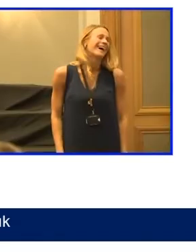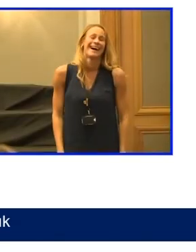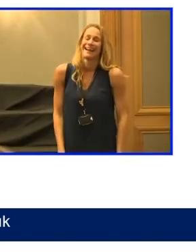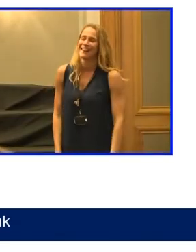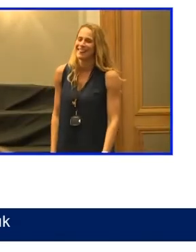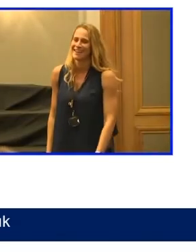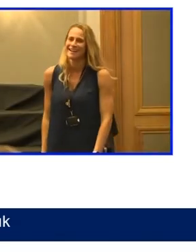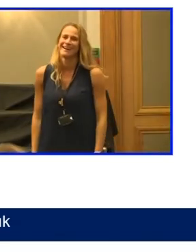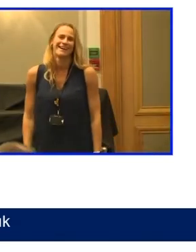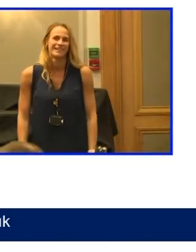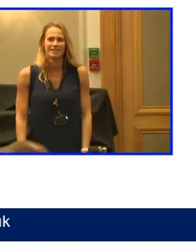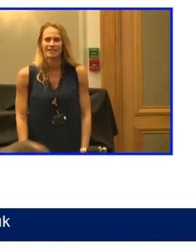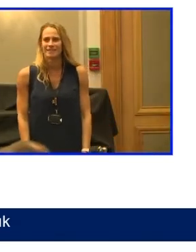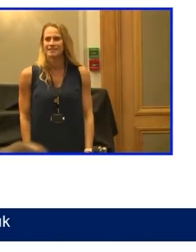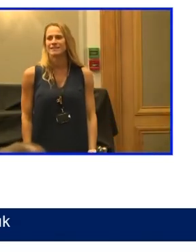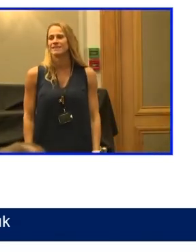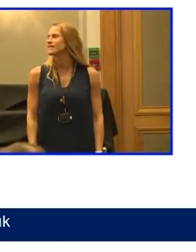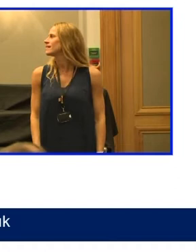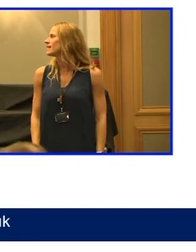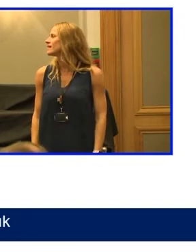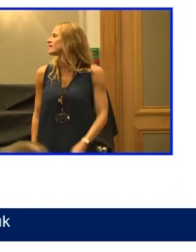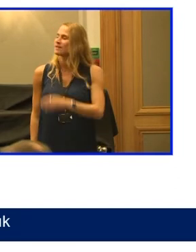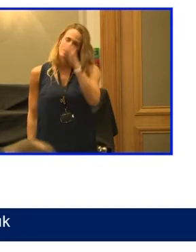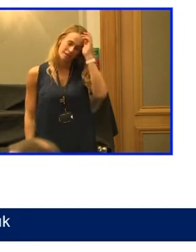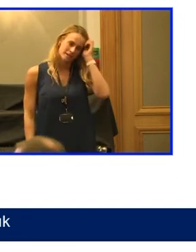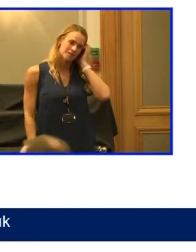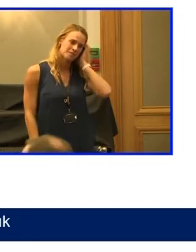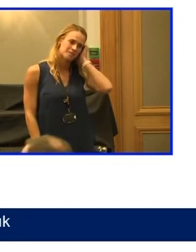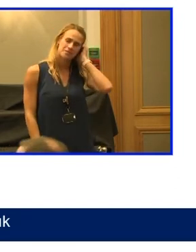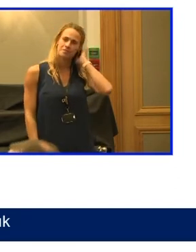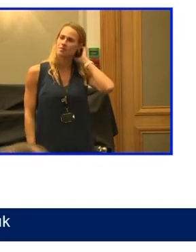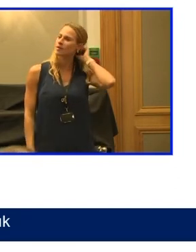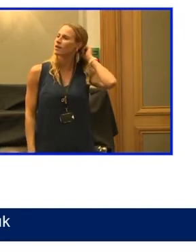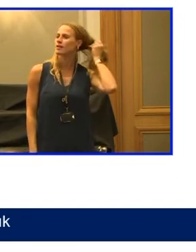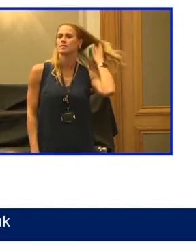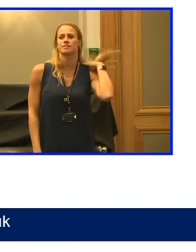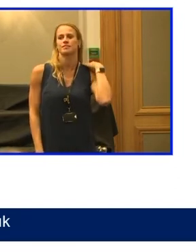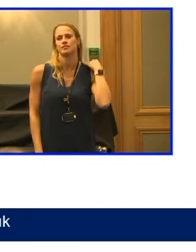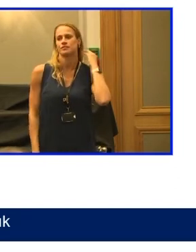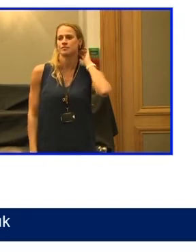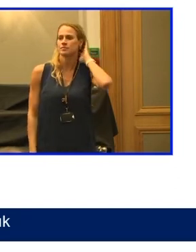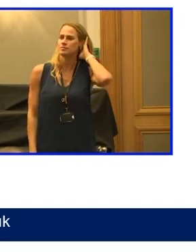No worries. I'm gonna keep the team fit, everyone. Love fitness, so everyone's gonna be running around, so.